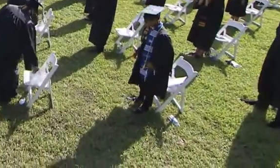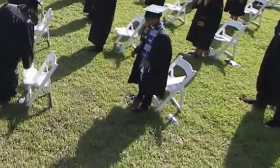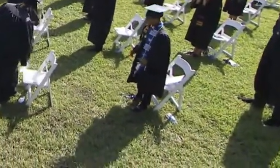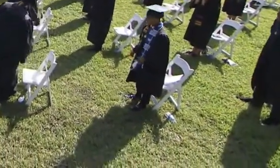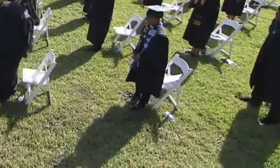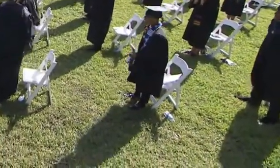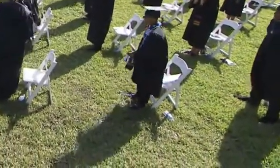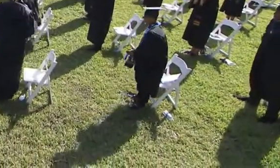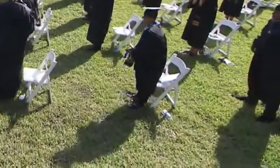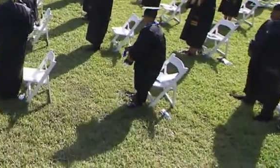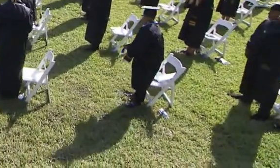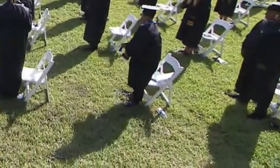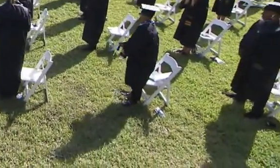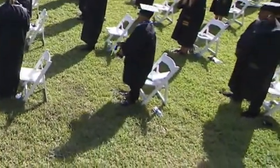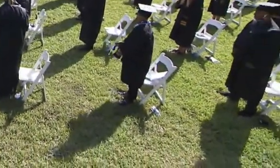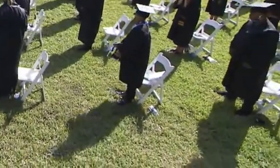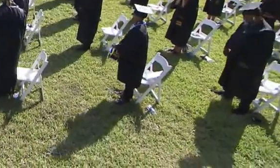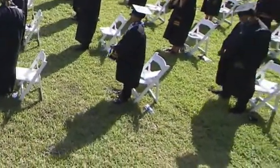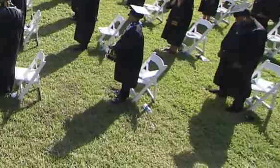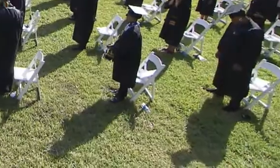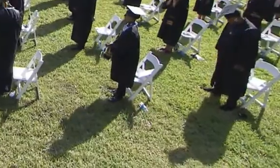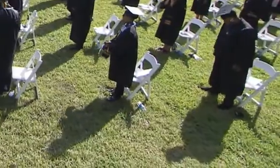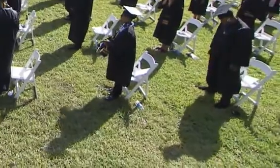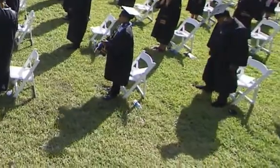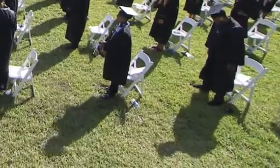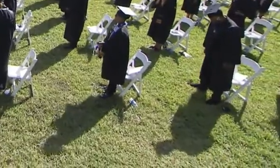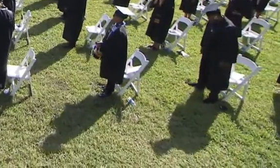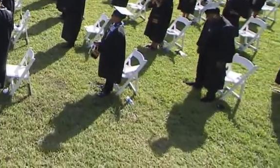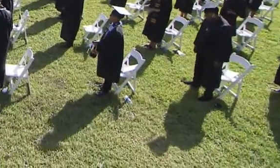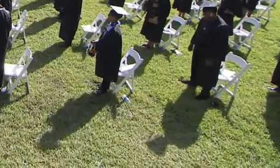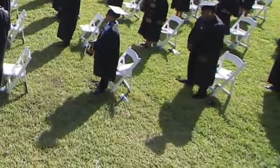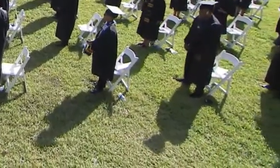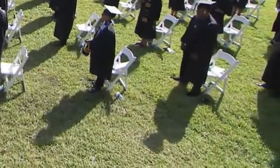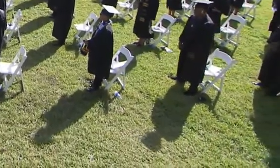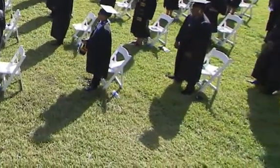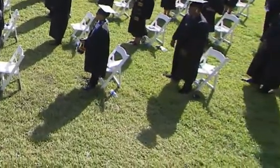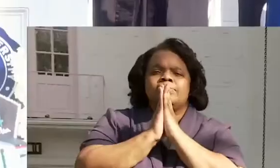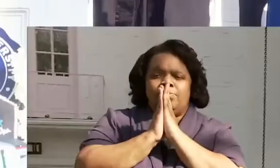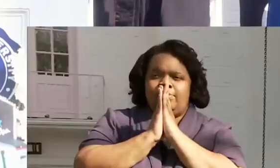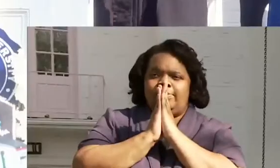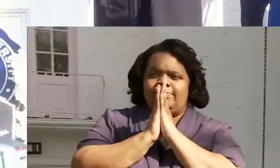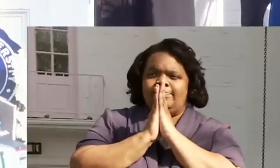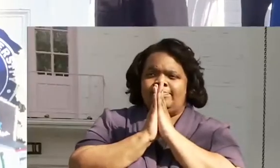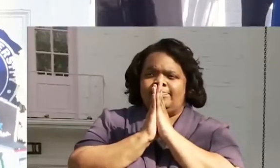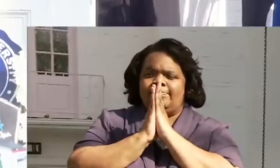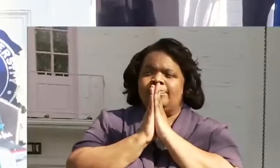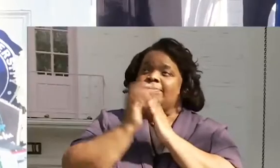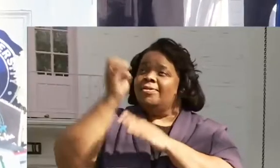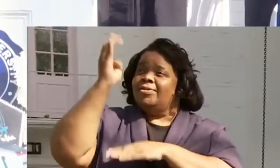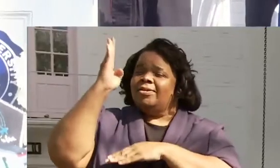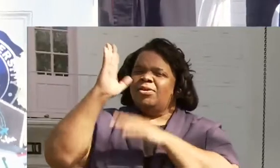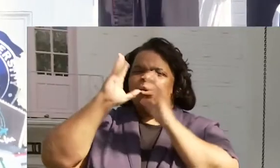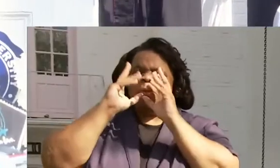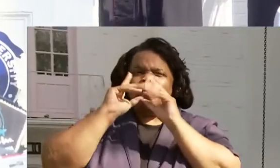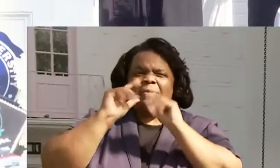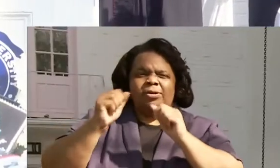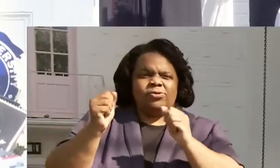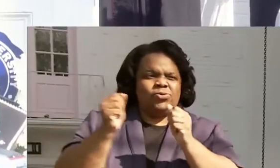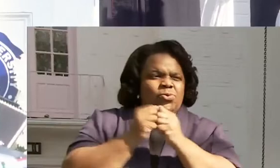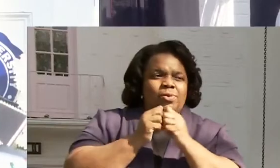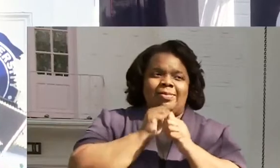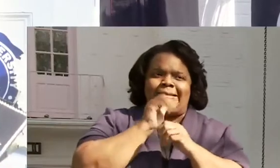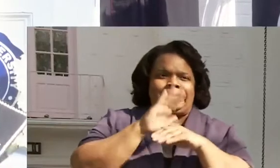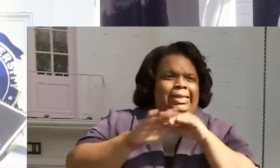class of 2021, receive this Franciscan benediction. May God bless you with discomfort at